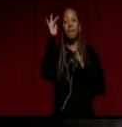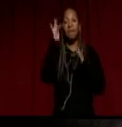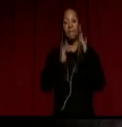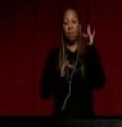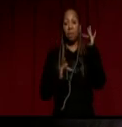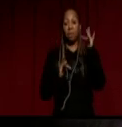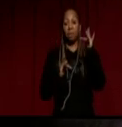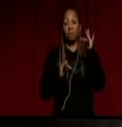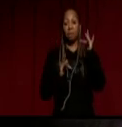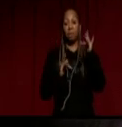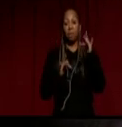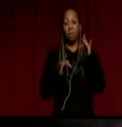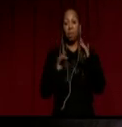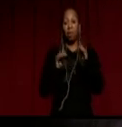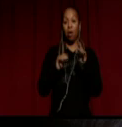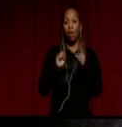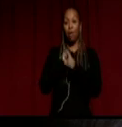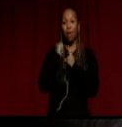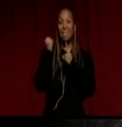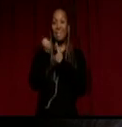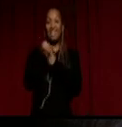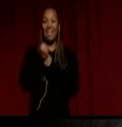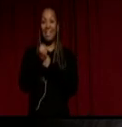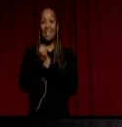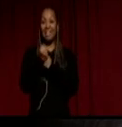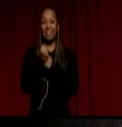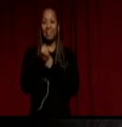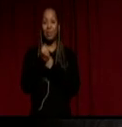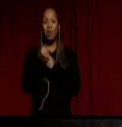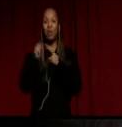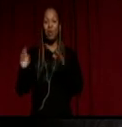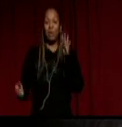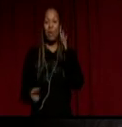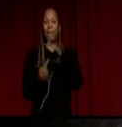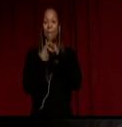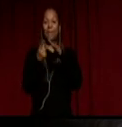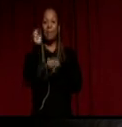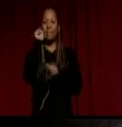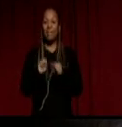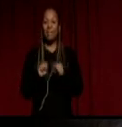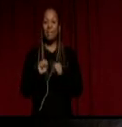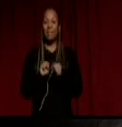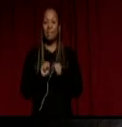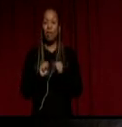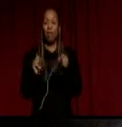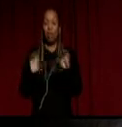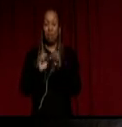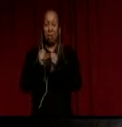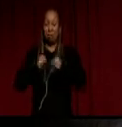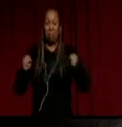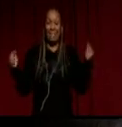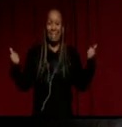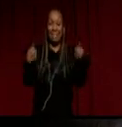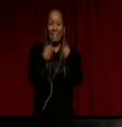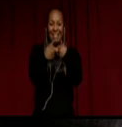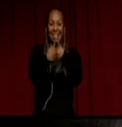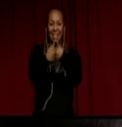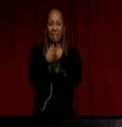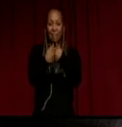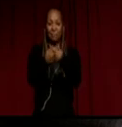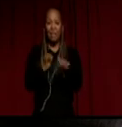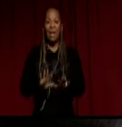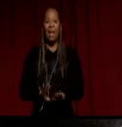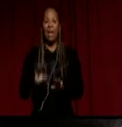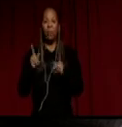of what society. When we came up from the South, we were packed up in tenements. And when we ended up